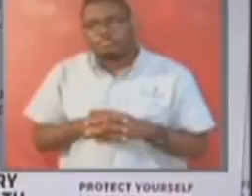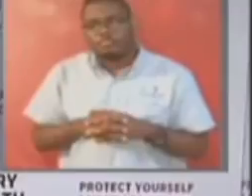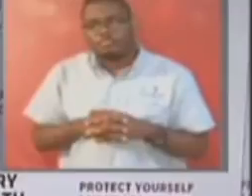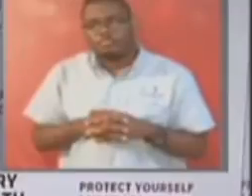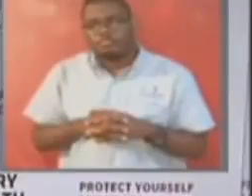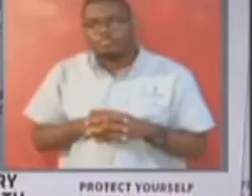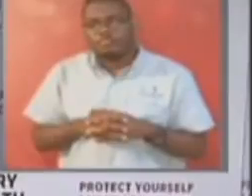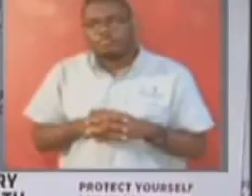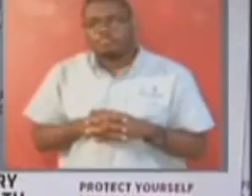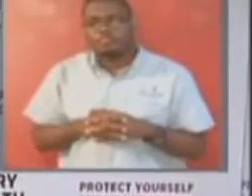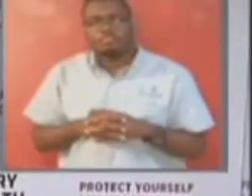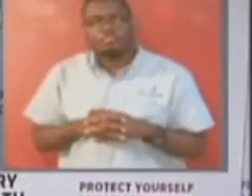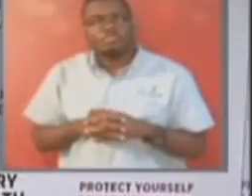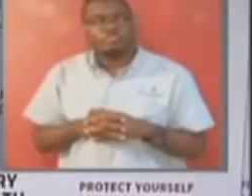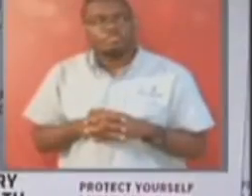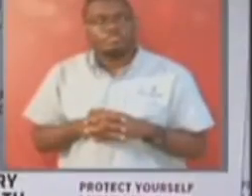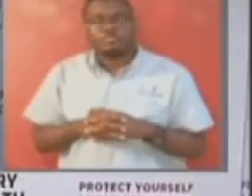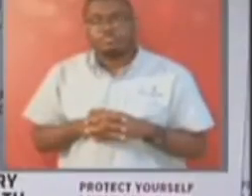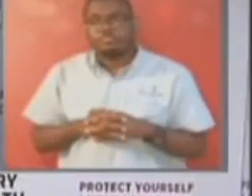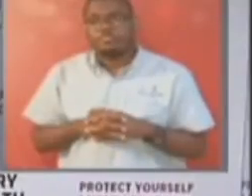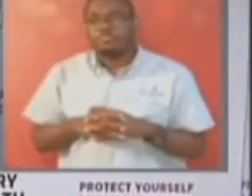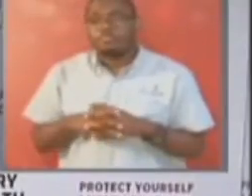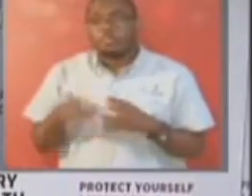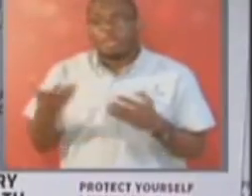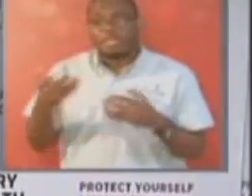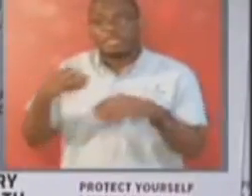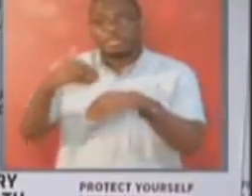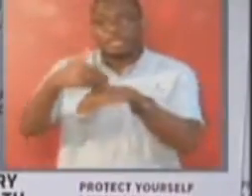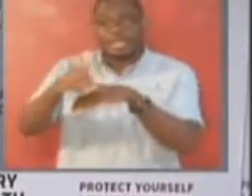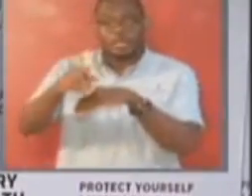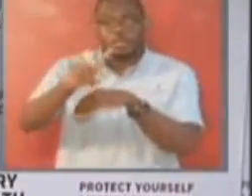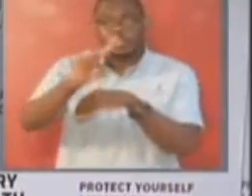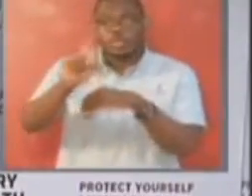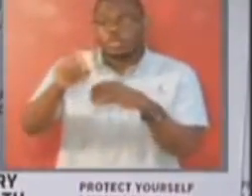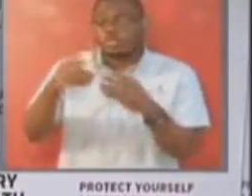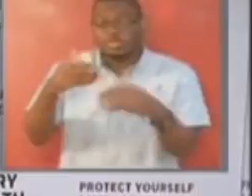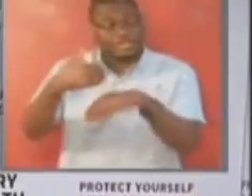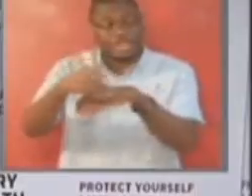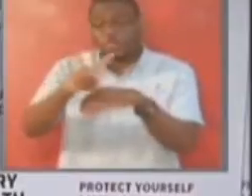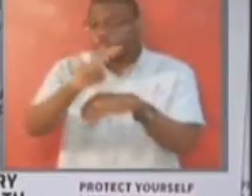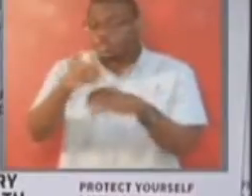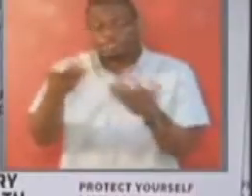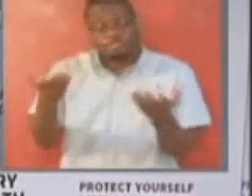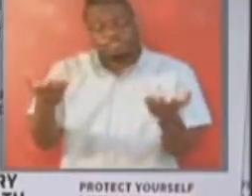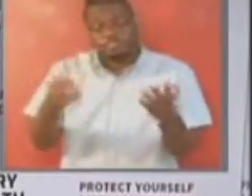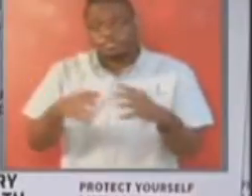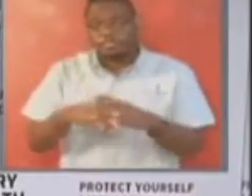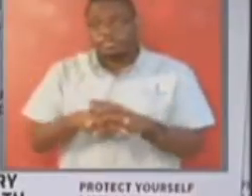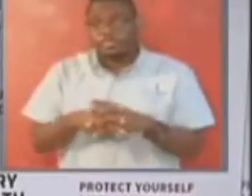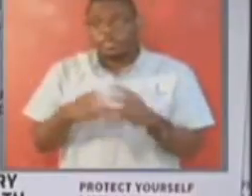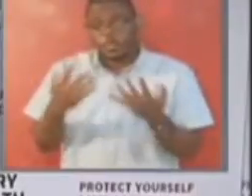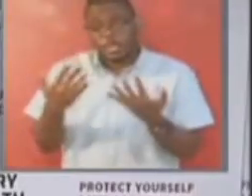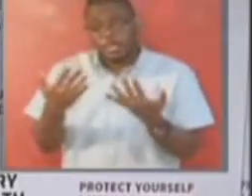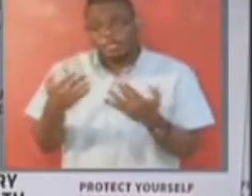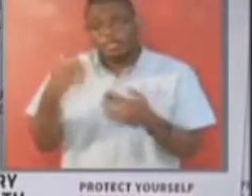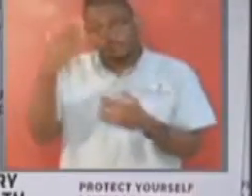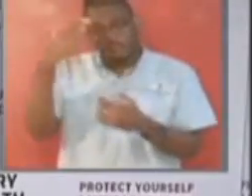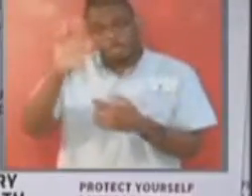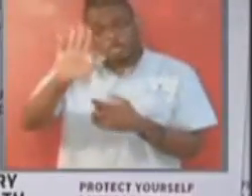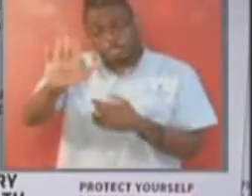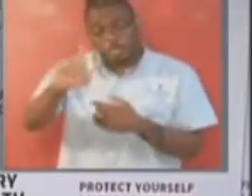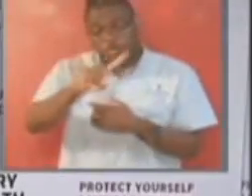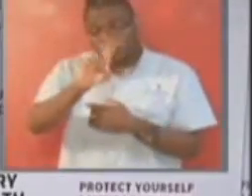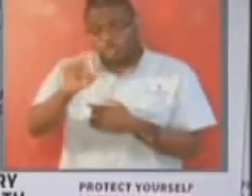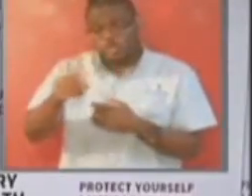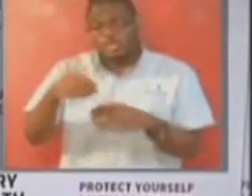that question sent in to us at this point, and we will await the question that's sent in